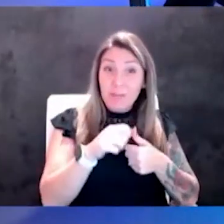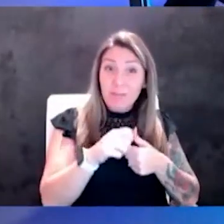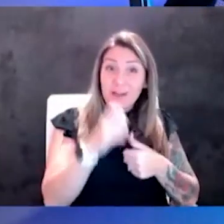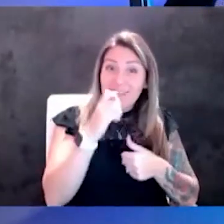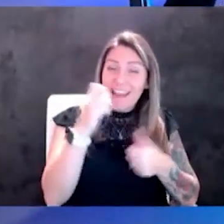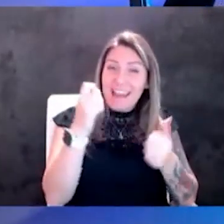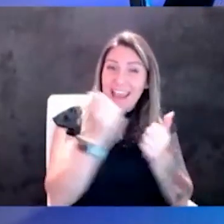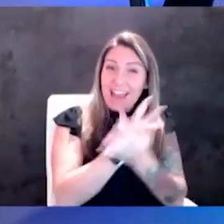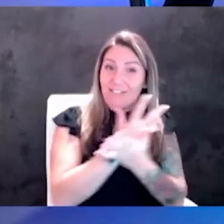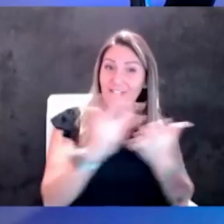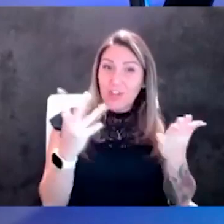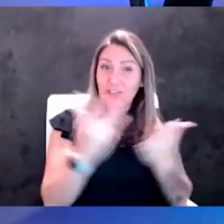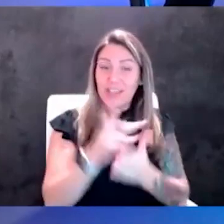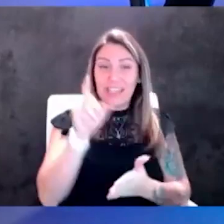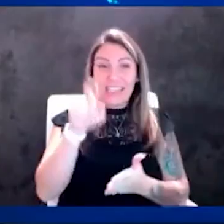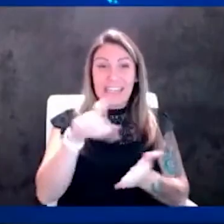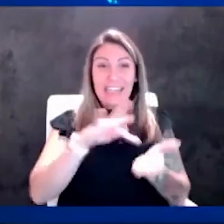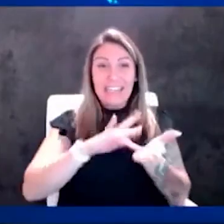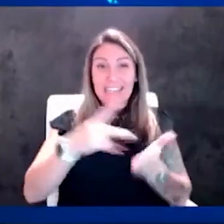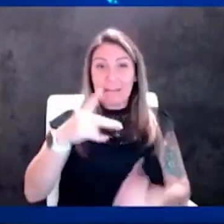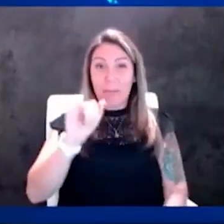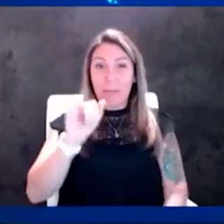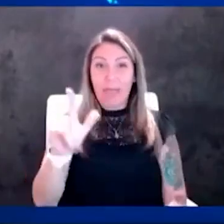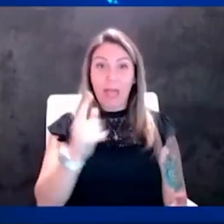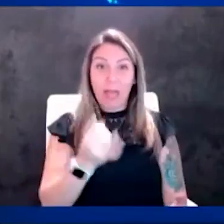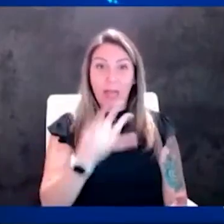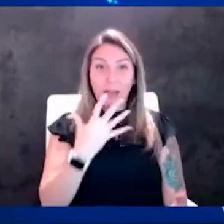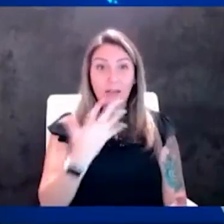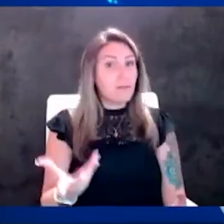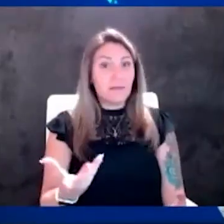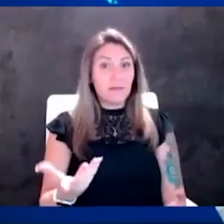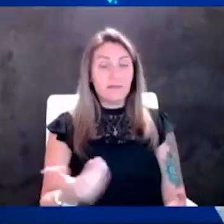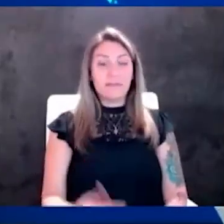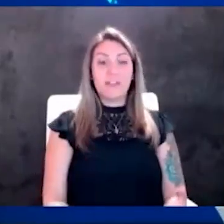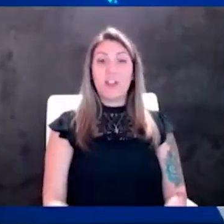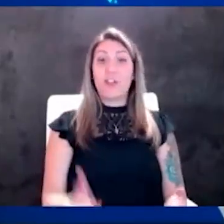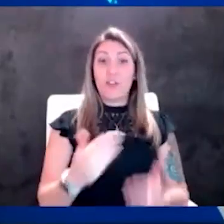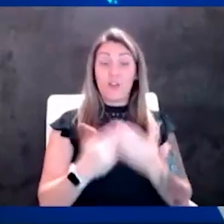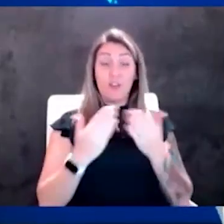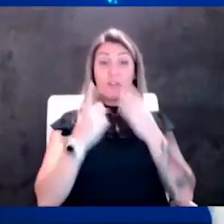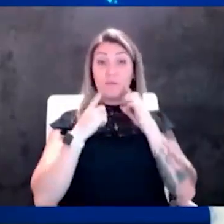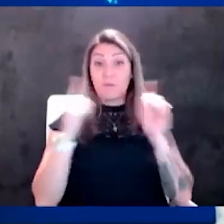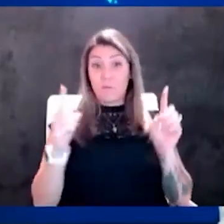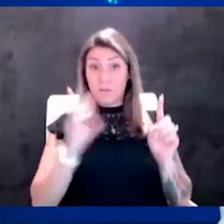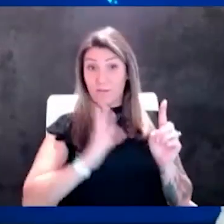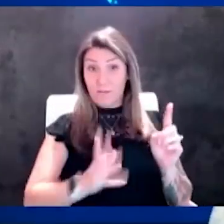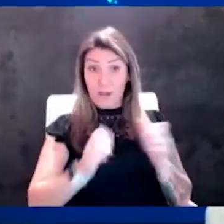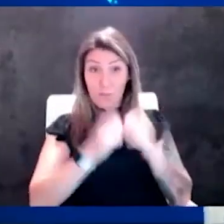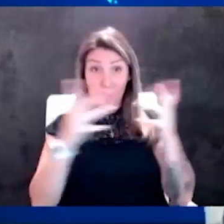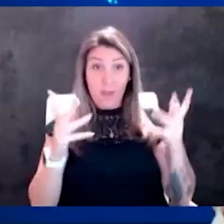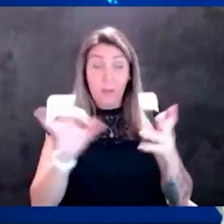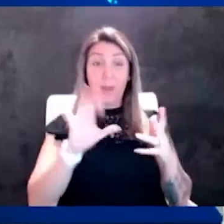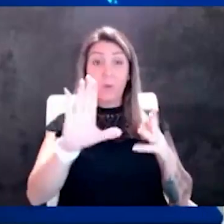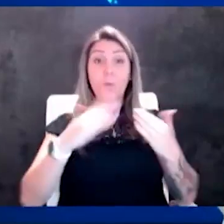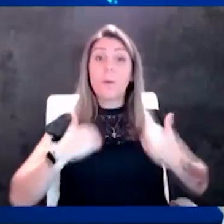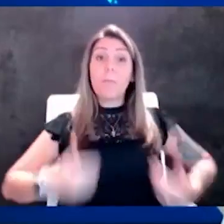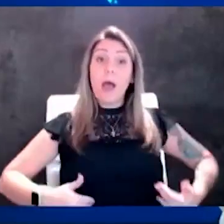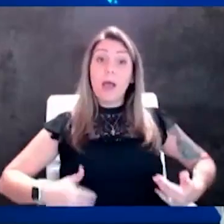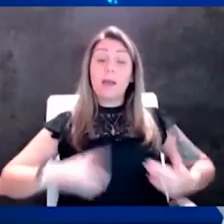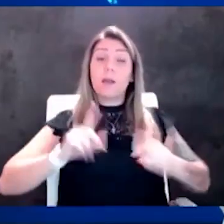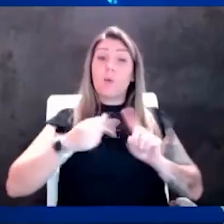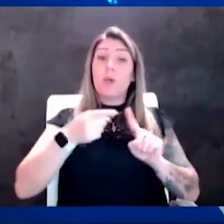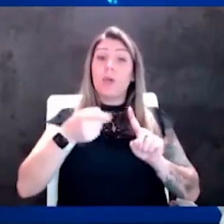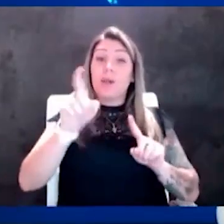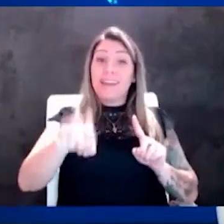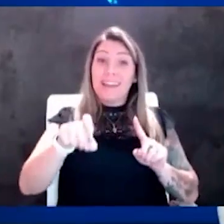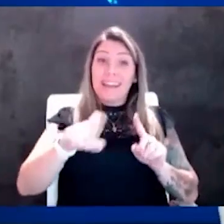needs a pill. No. You know, there are some things that work just fine without a pill, like your body. And then when you need the pill, it's there